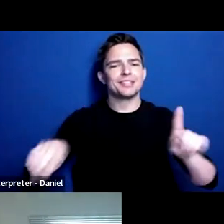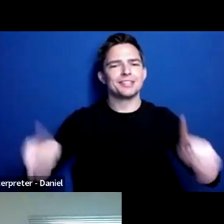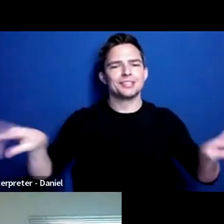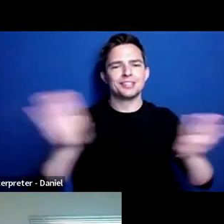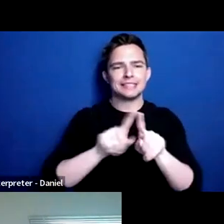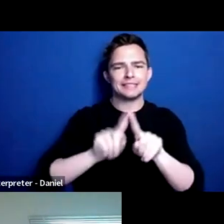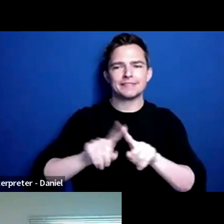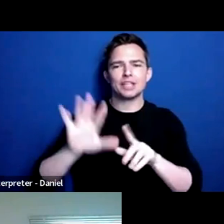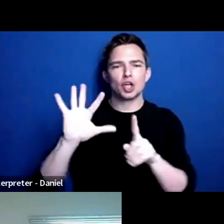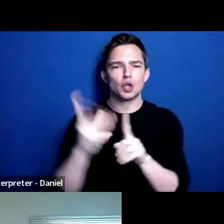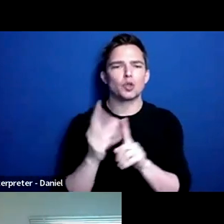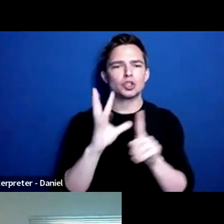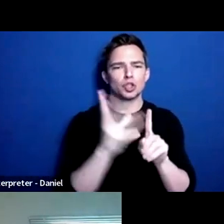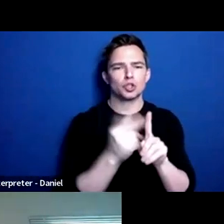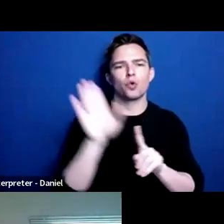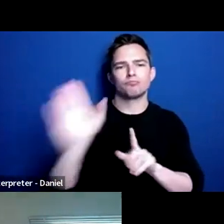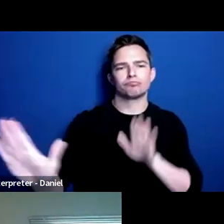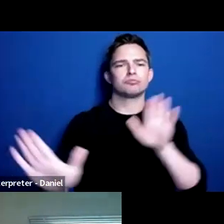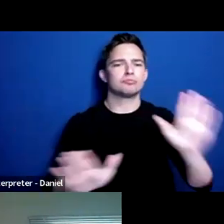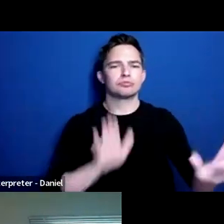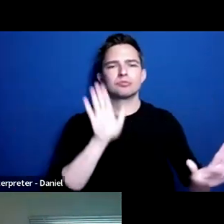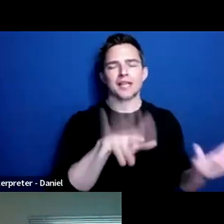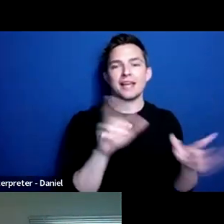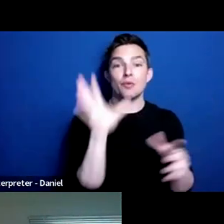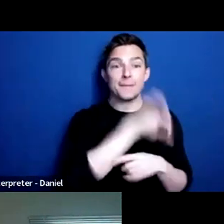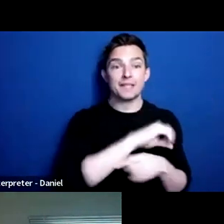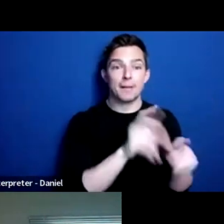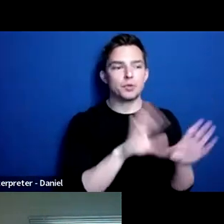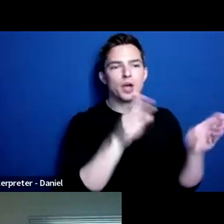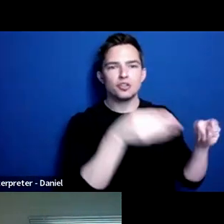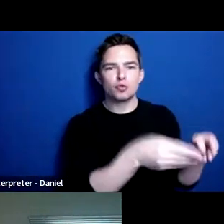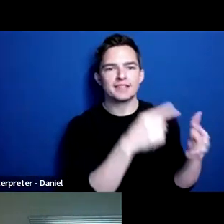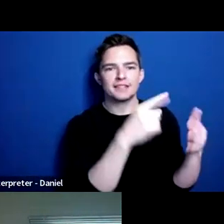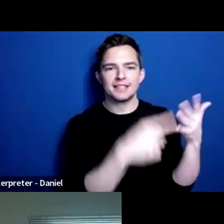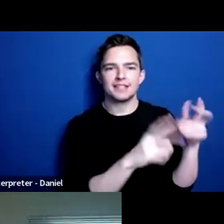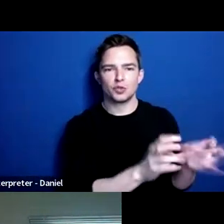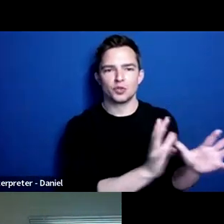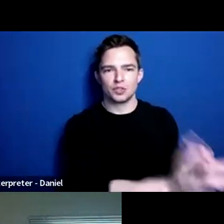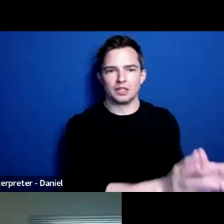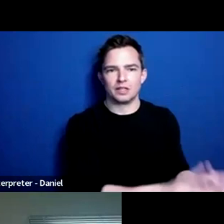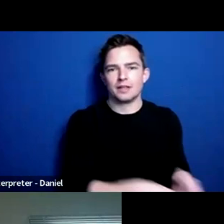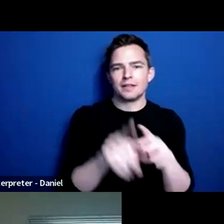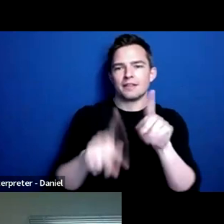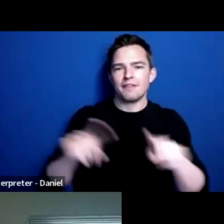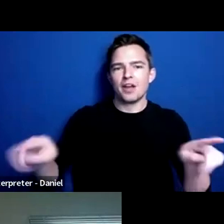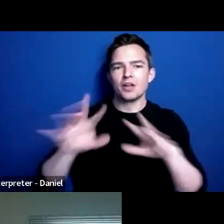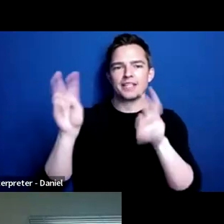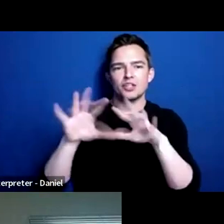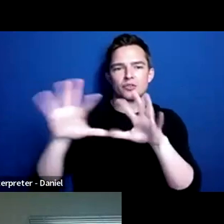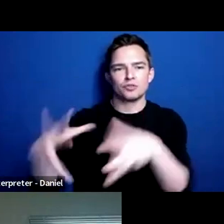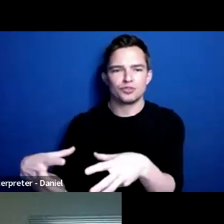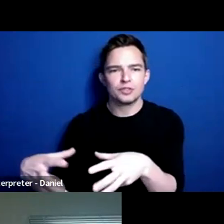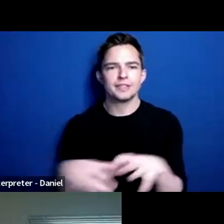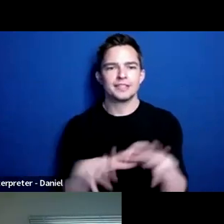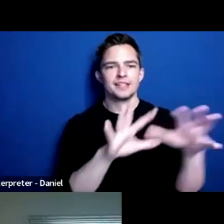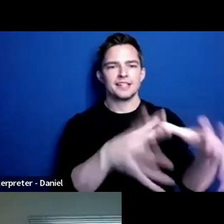cultures, and then missing the opportunity to address all those issues, the various issues that exist in